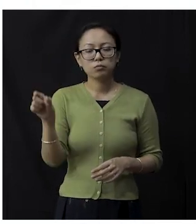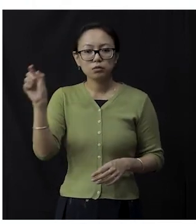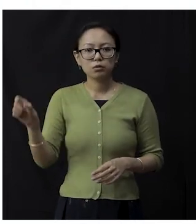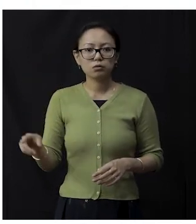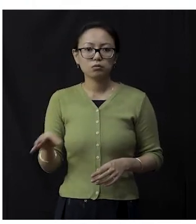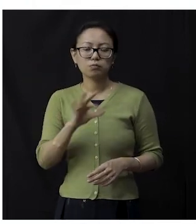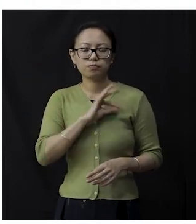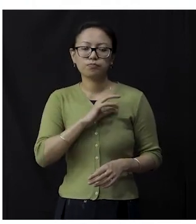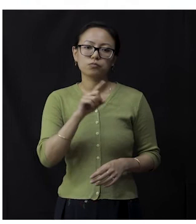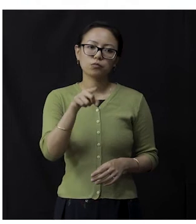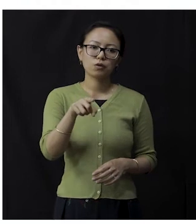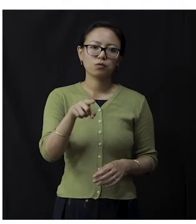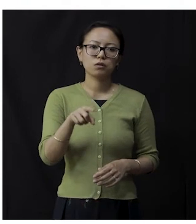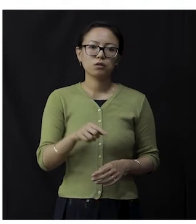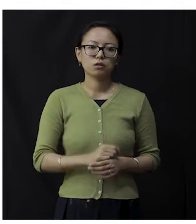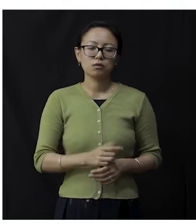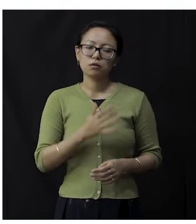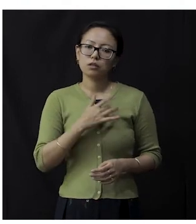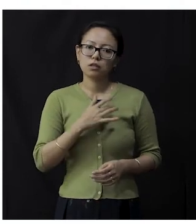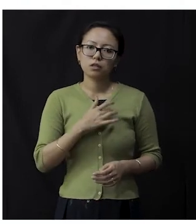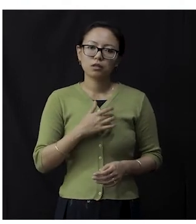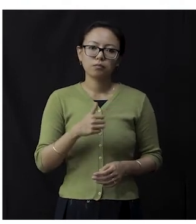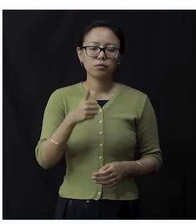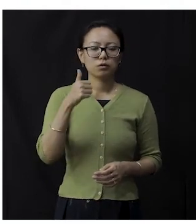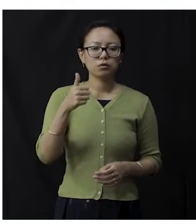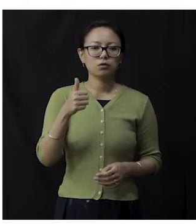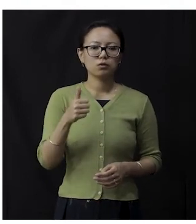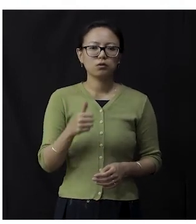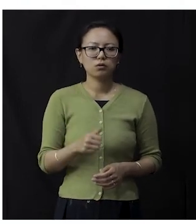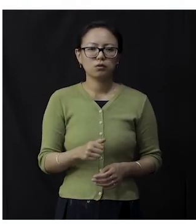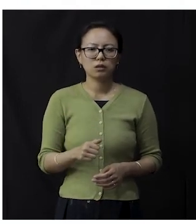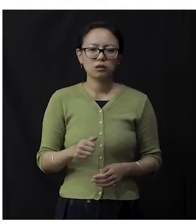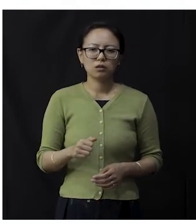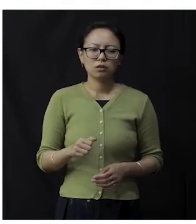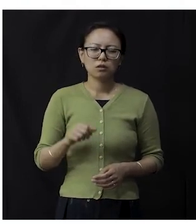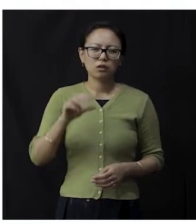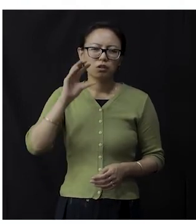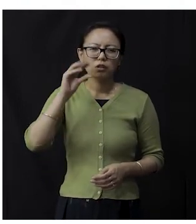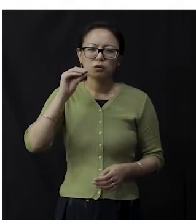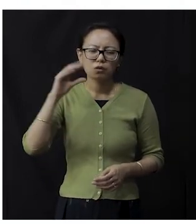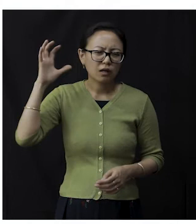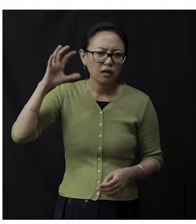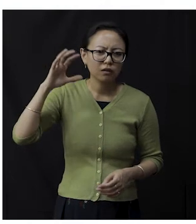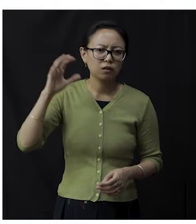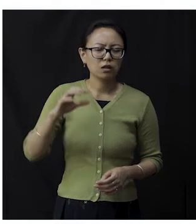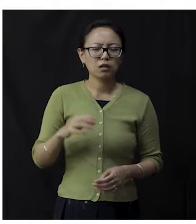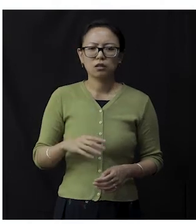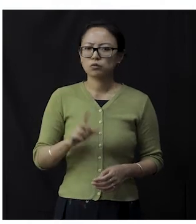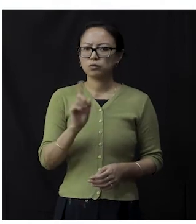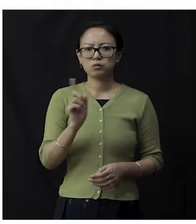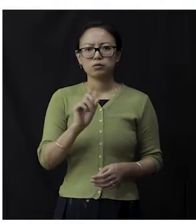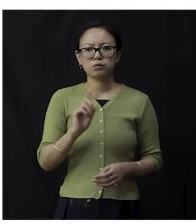you have to be softer tones. Please do not scream and shout. Use a softer tone. Wish each